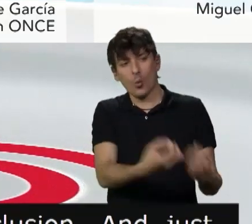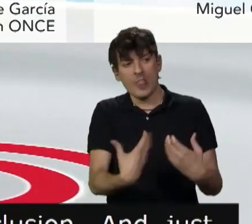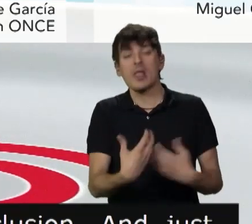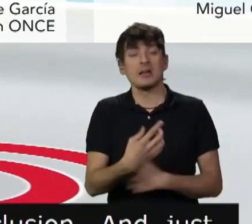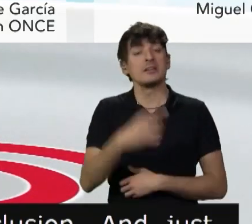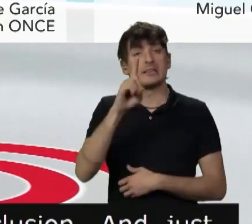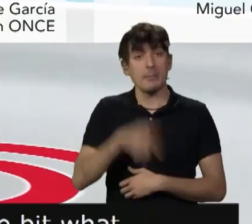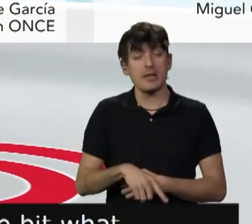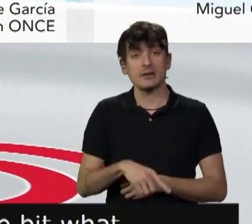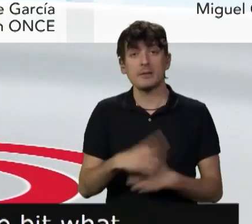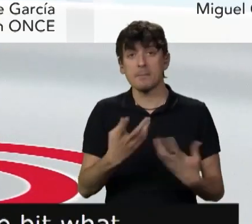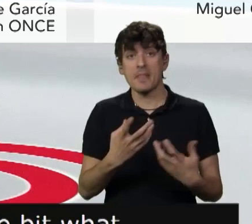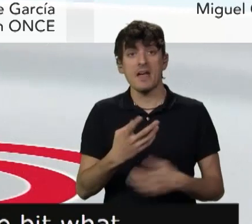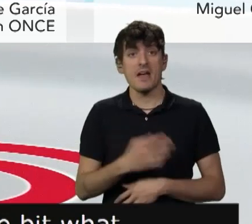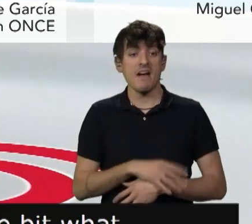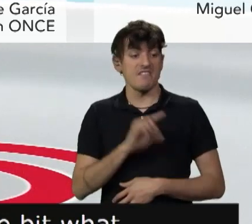how